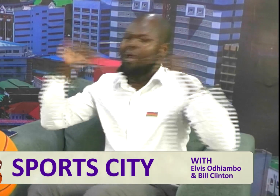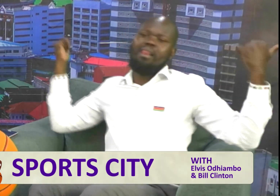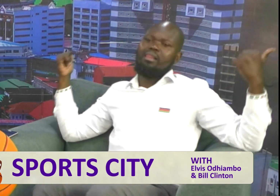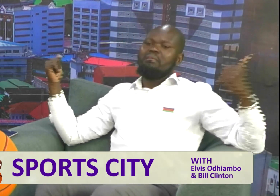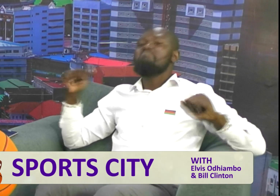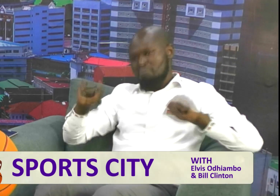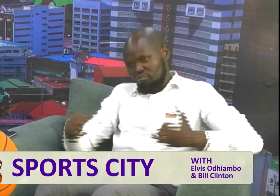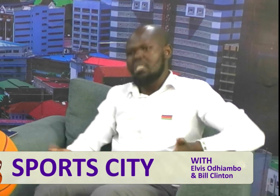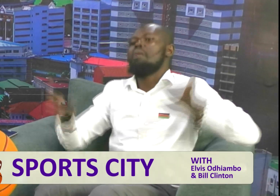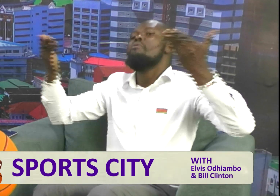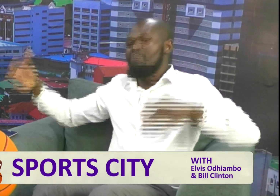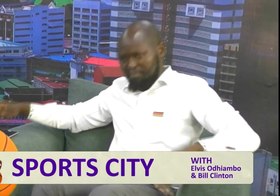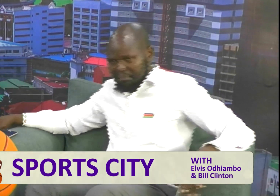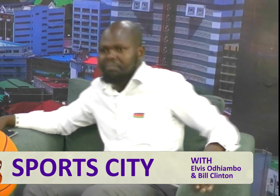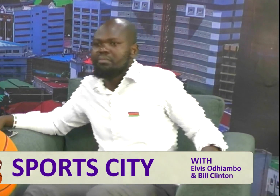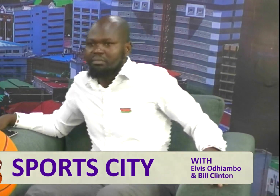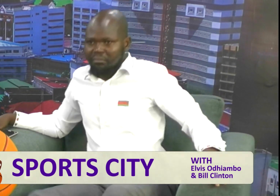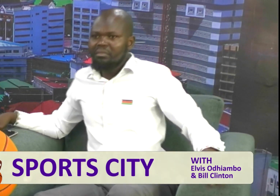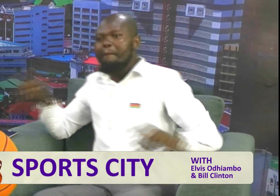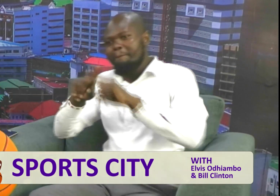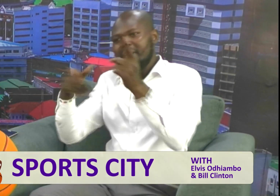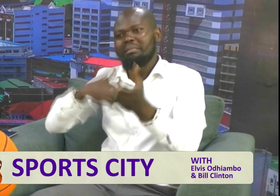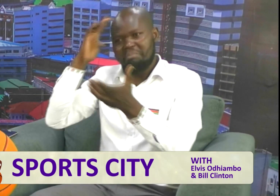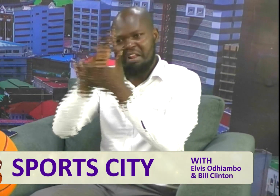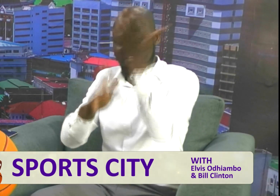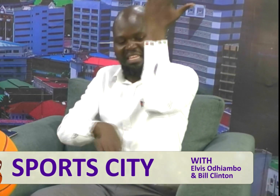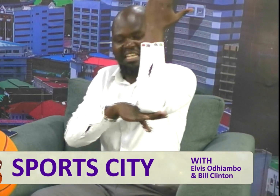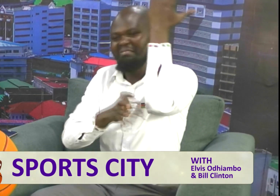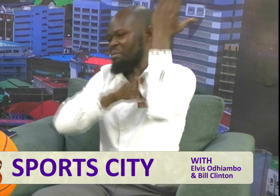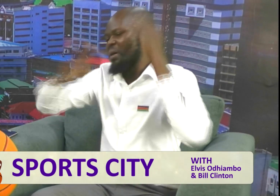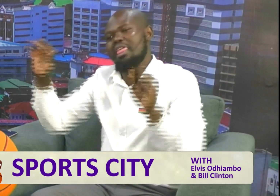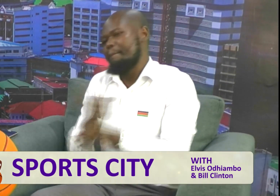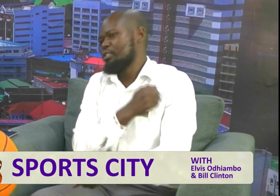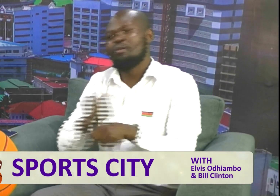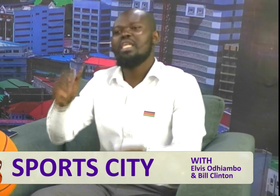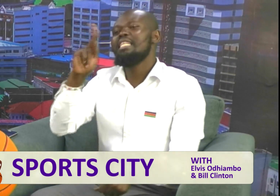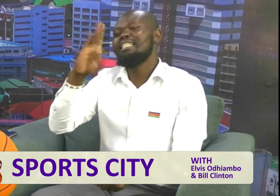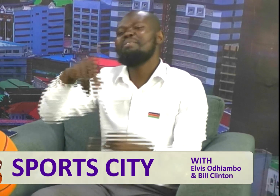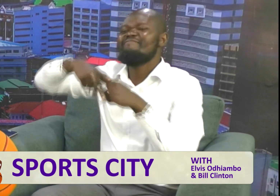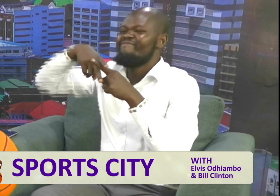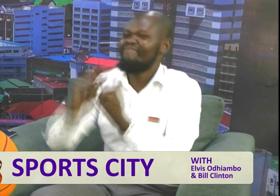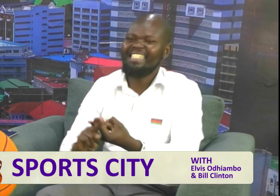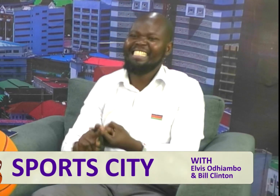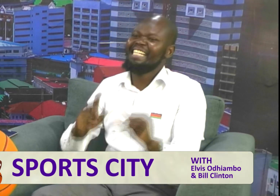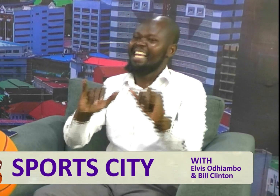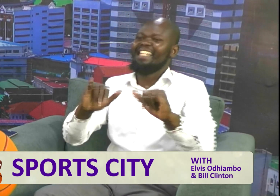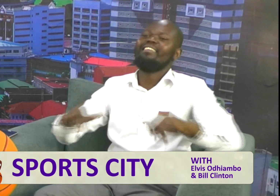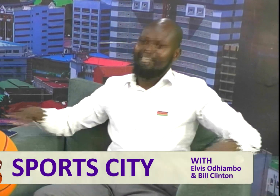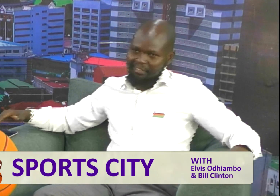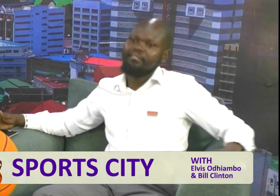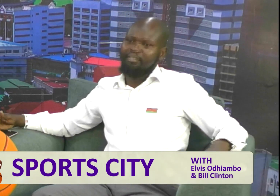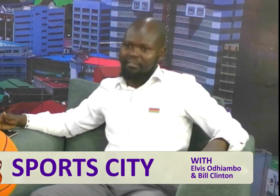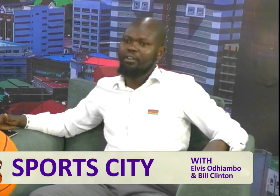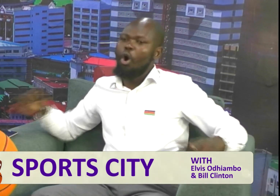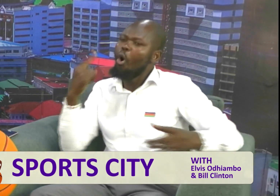down with the players and really listen to the players so that they can really improve their game. But I believe they cannot be relegated because KCB has